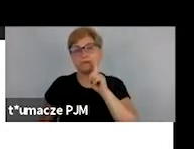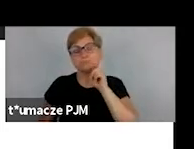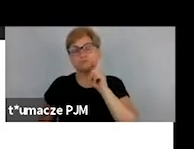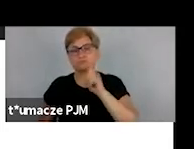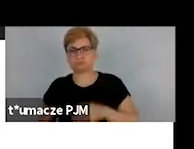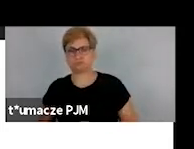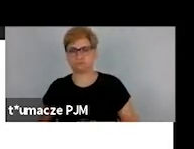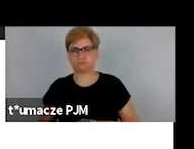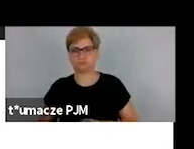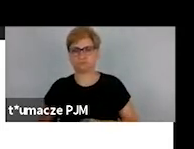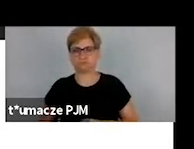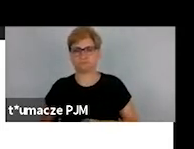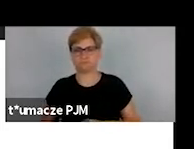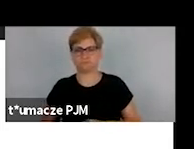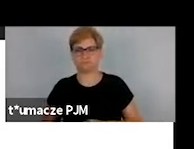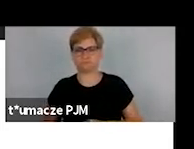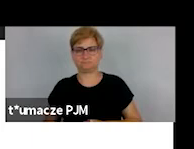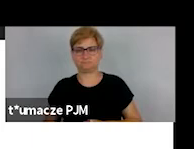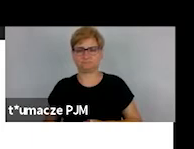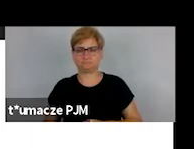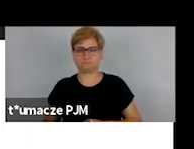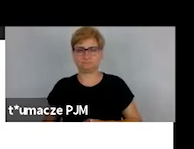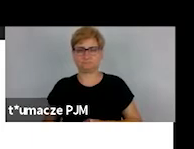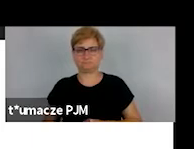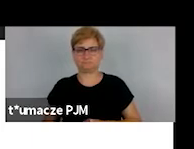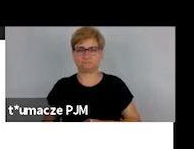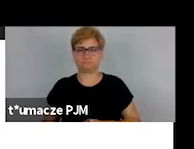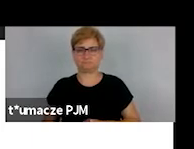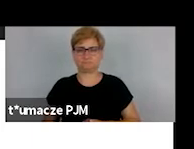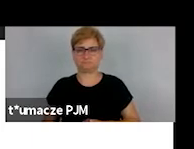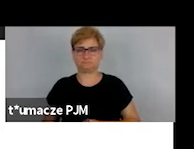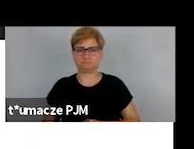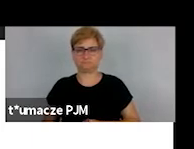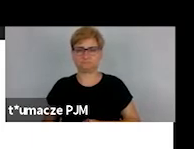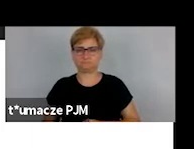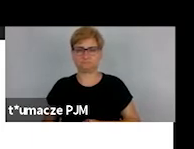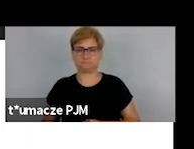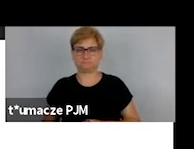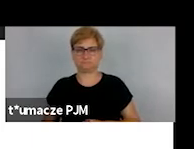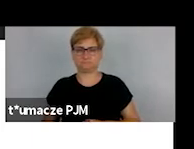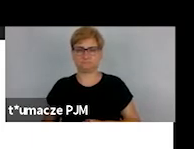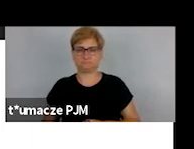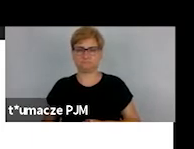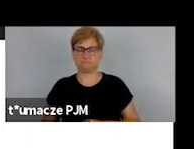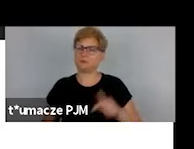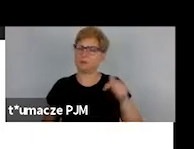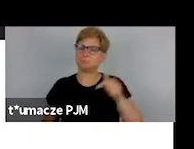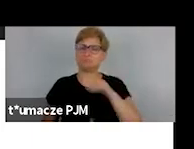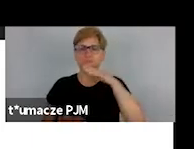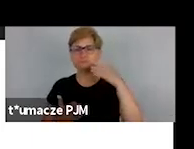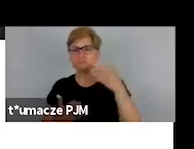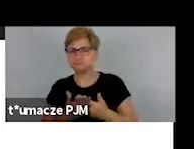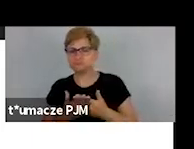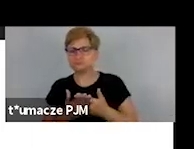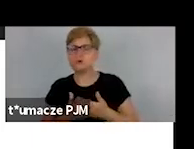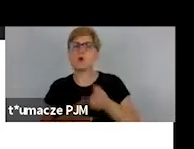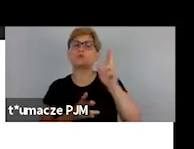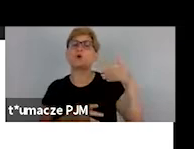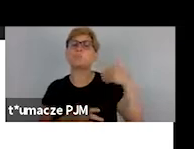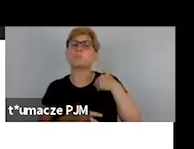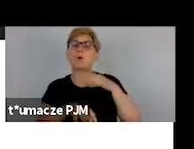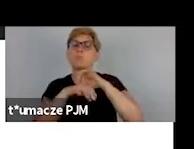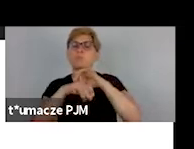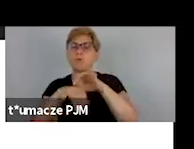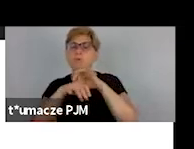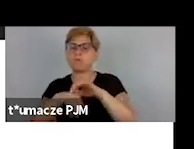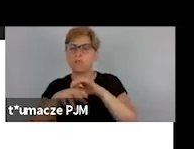someone directly was diminished. But the fact that people were willing to talk about it, I think also reflects the ways in